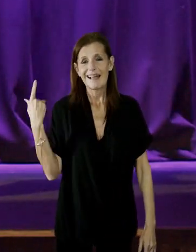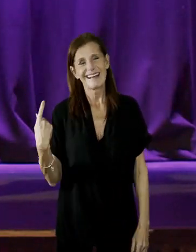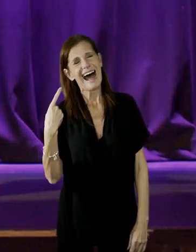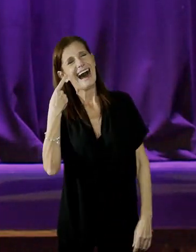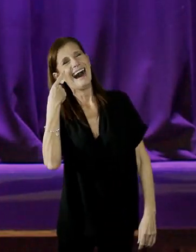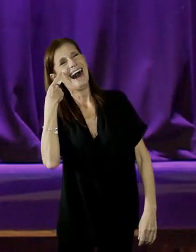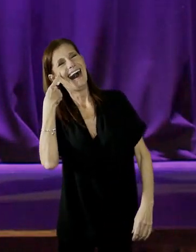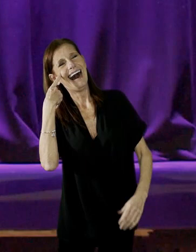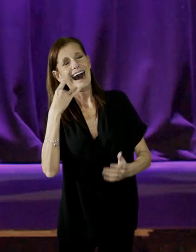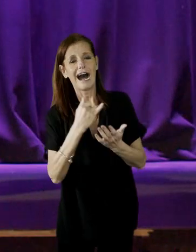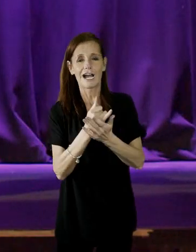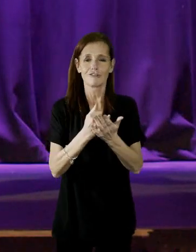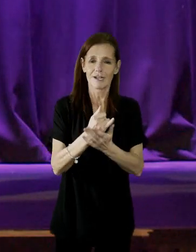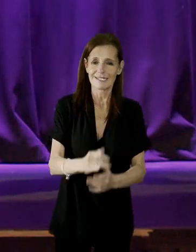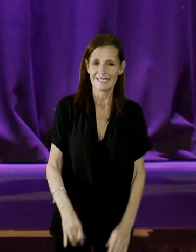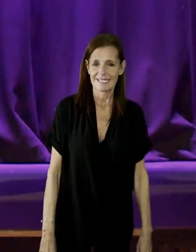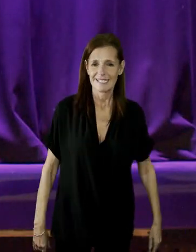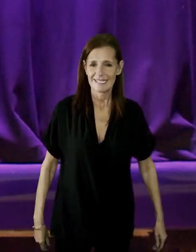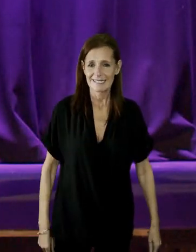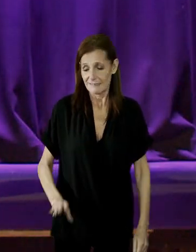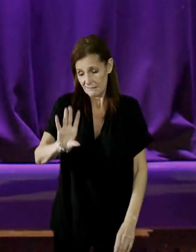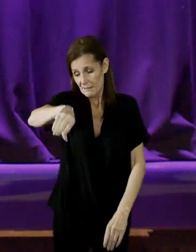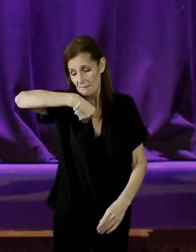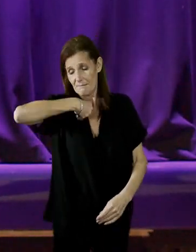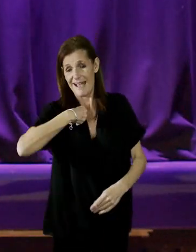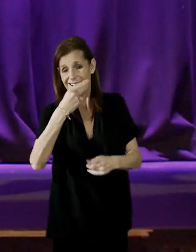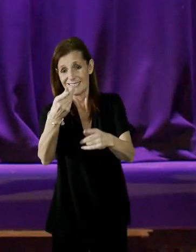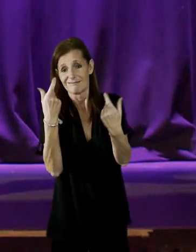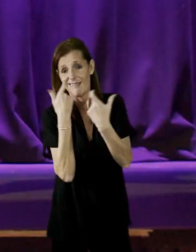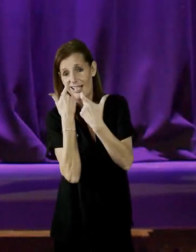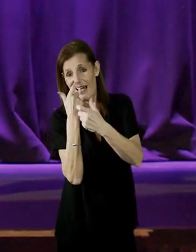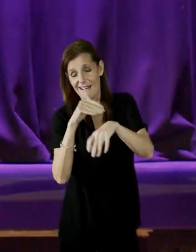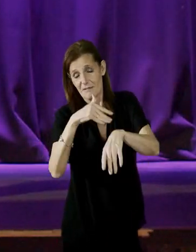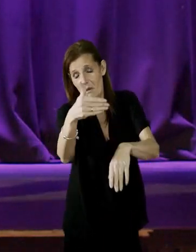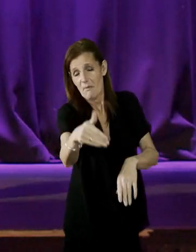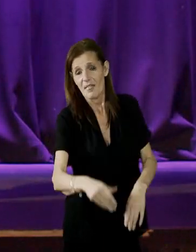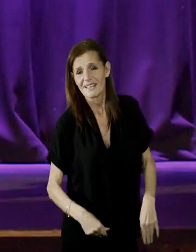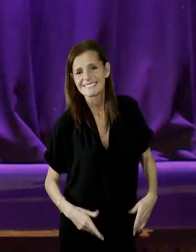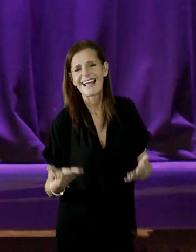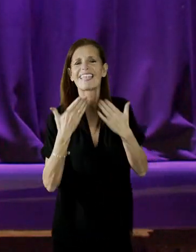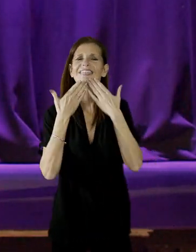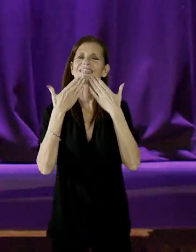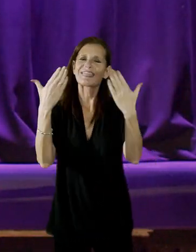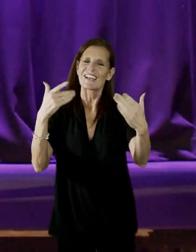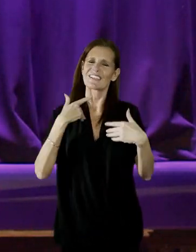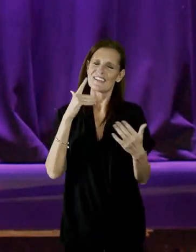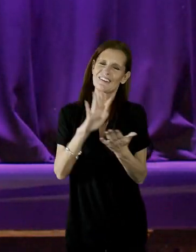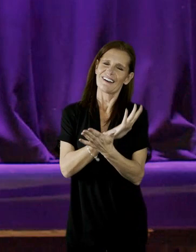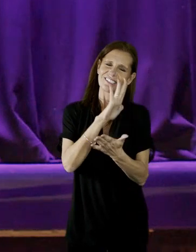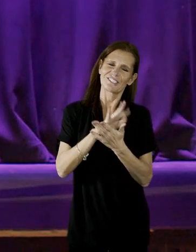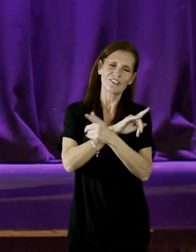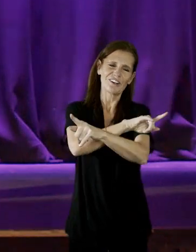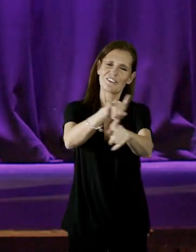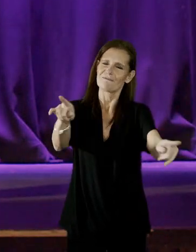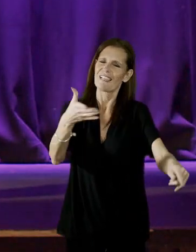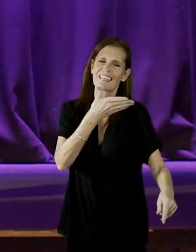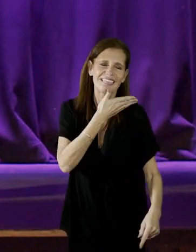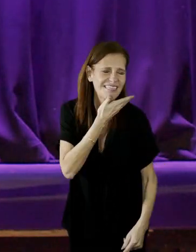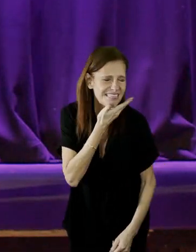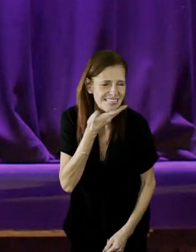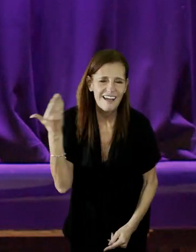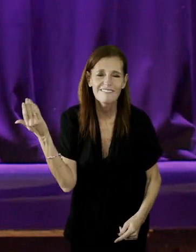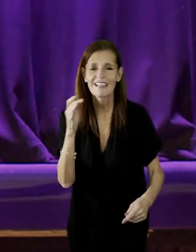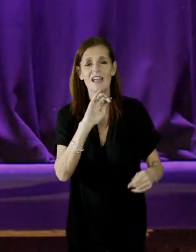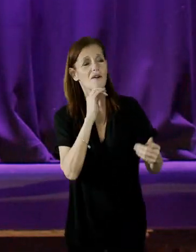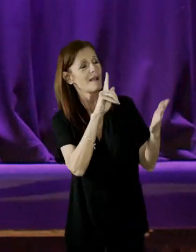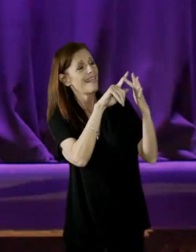you know what? I've already been paid, so it doesn't matter. You don't have to laugh. Thank you, guys. I've been Georgia Morell. You've been an absolute pleasure. And I'm going to bring Aaron back to the